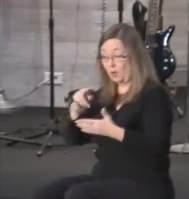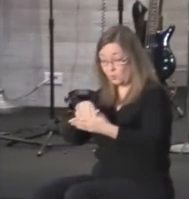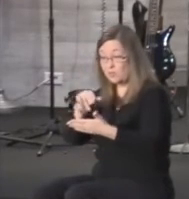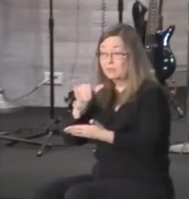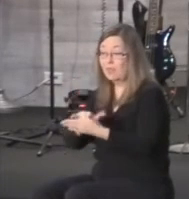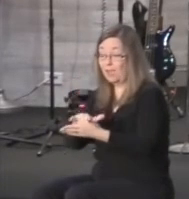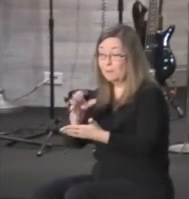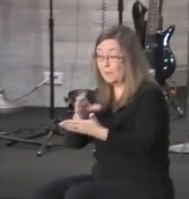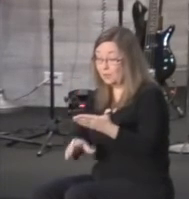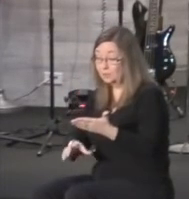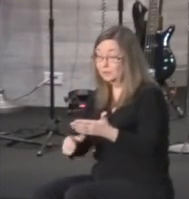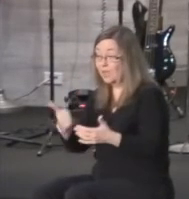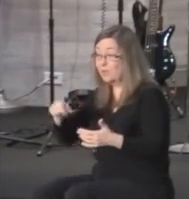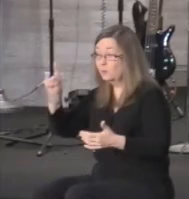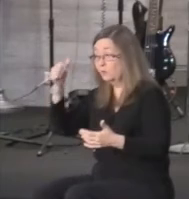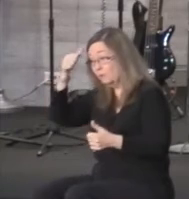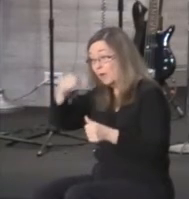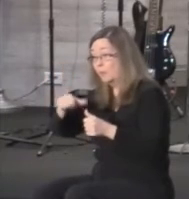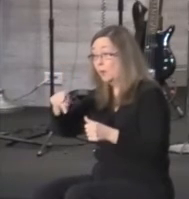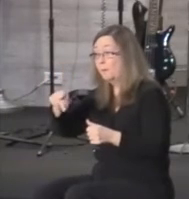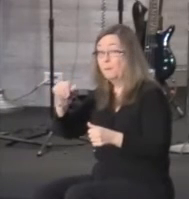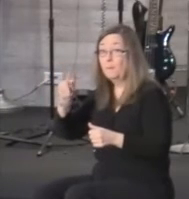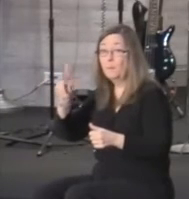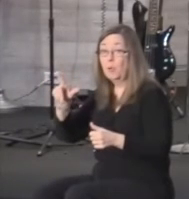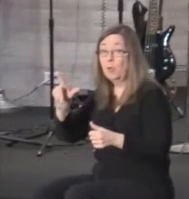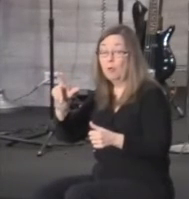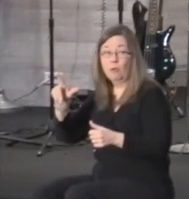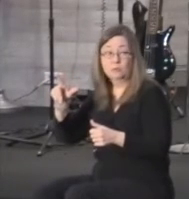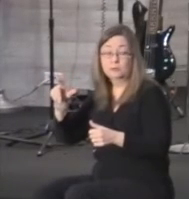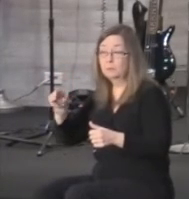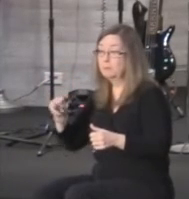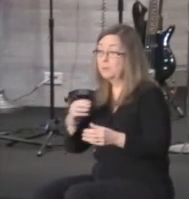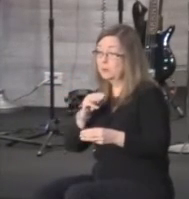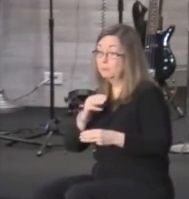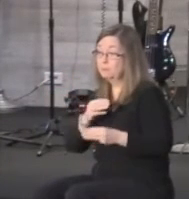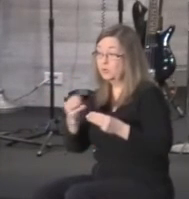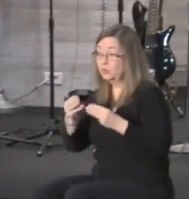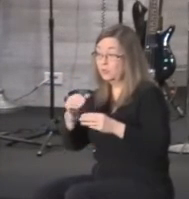passage. Does anyone remember Paul's ministry in Thessalonica?